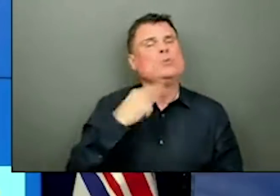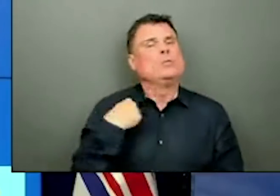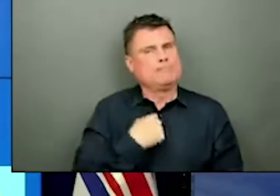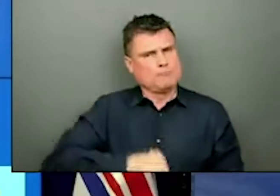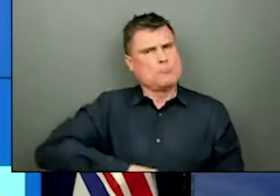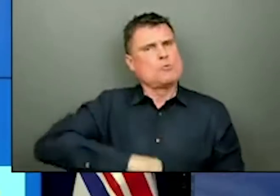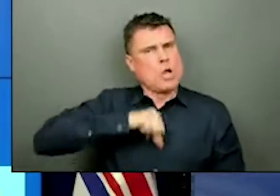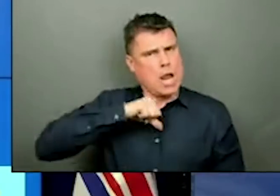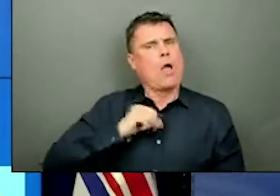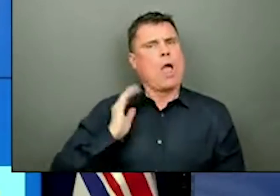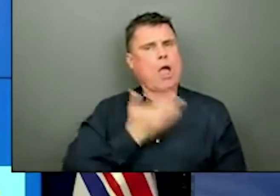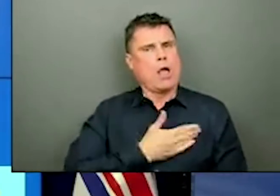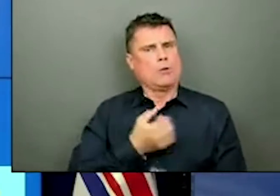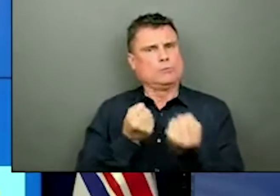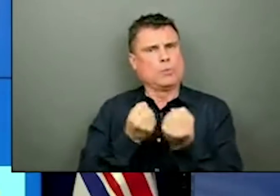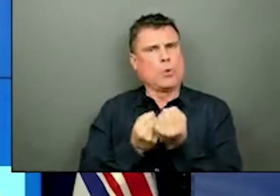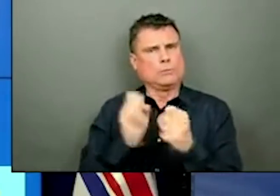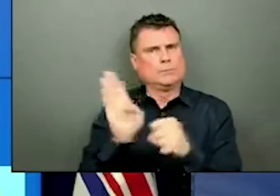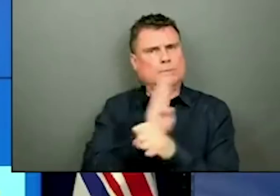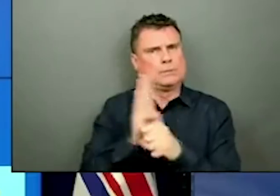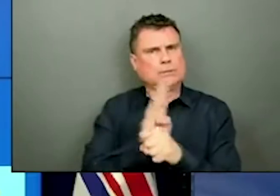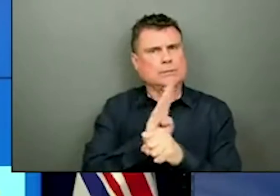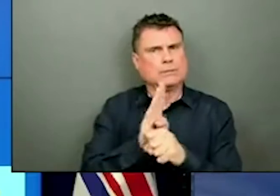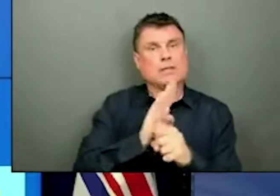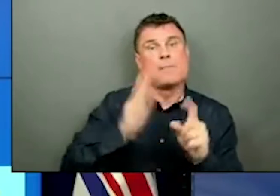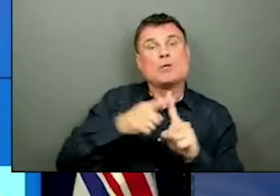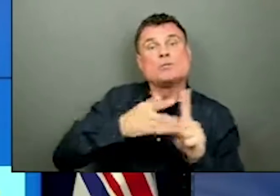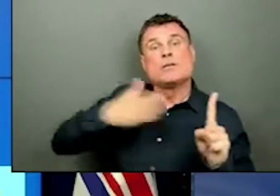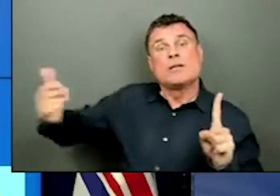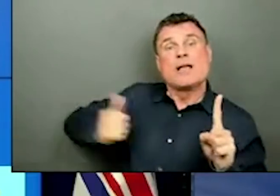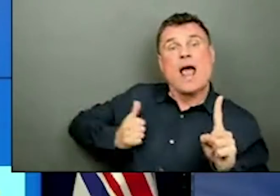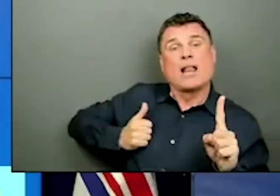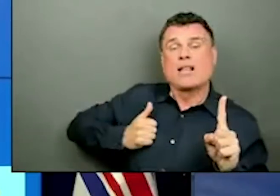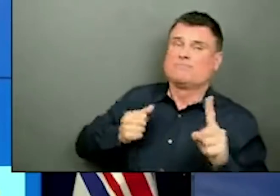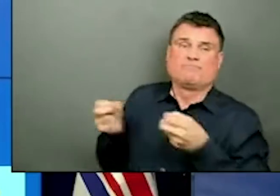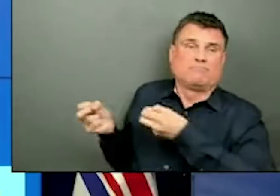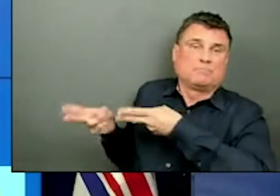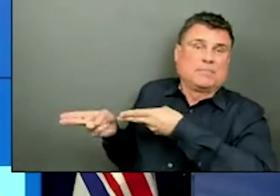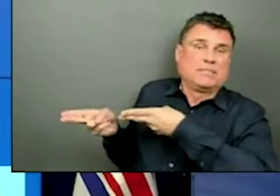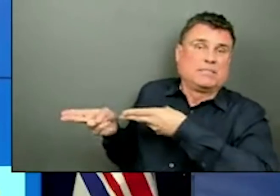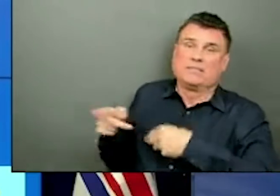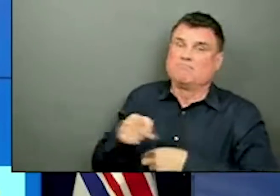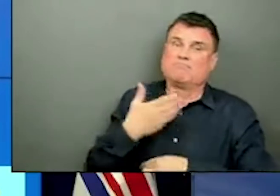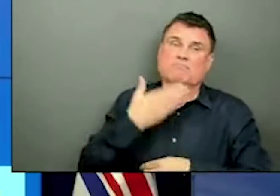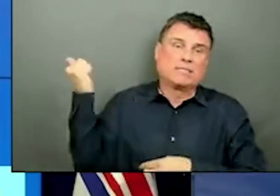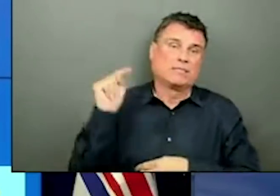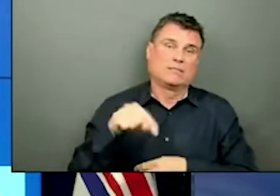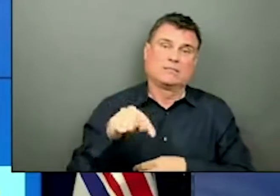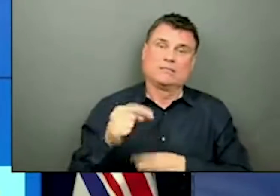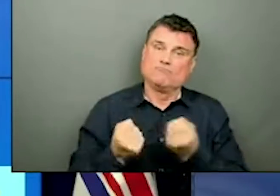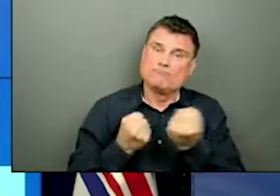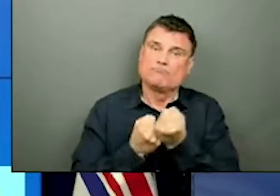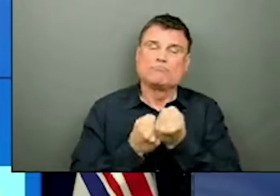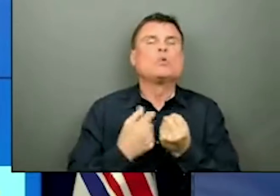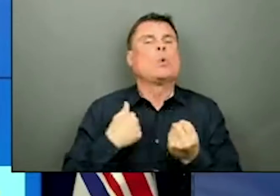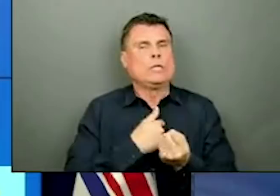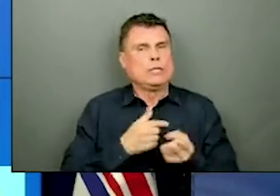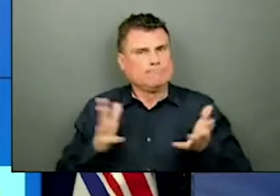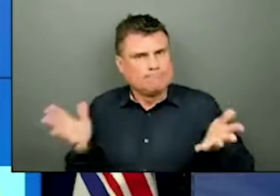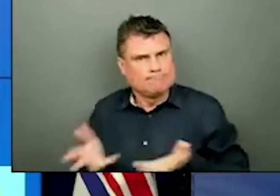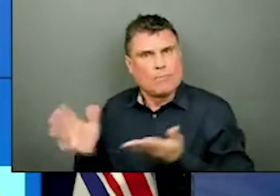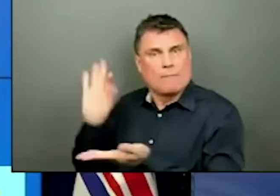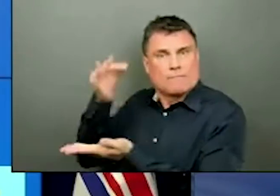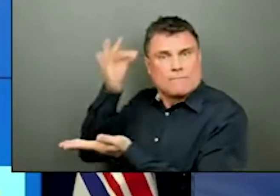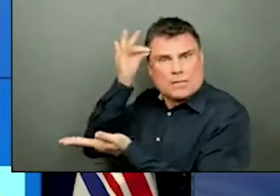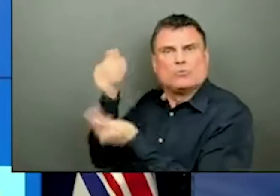Canada, but those supports are needed until we're fully out of this pandemic, and we're not. And so certainly we're urging the federal government to do what they